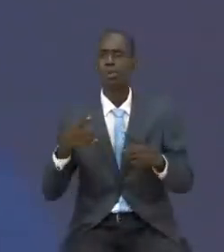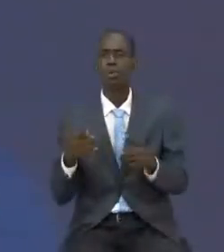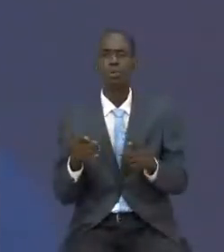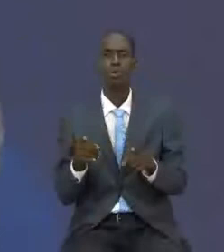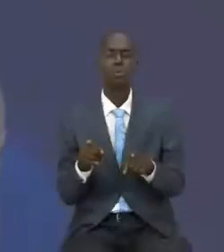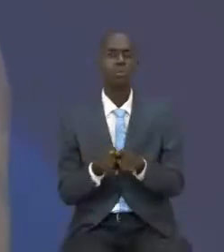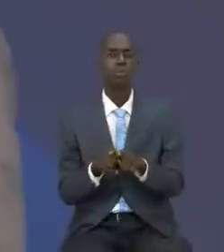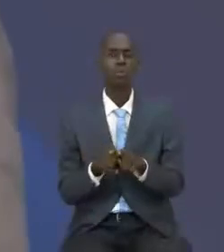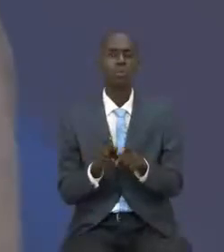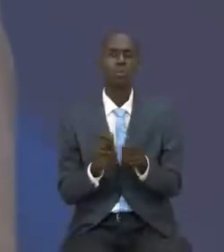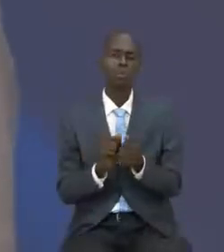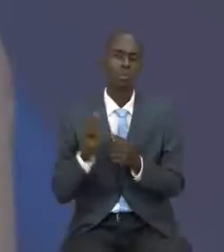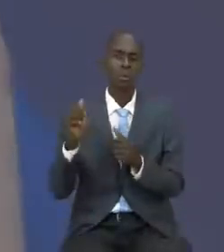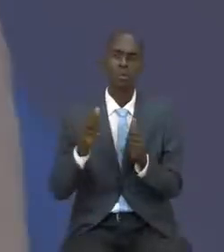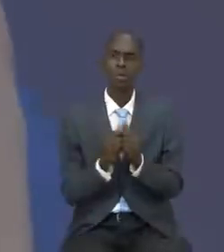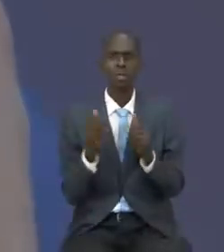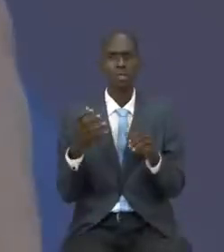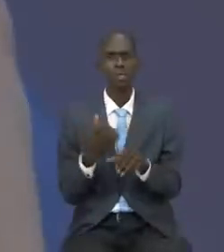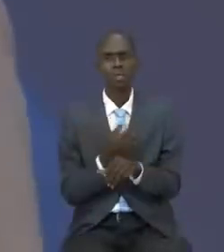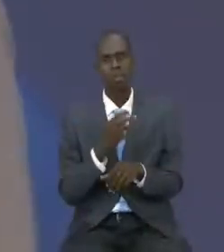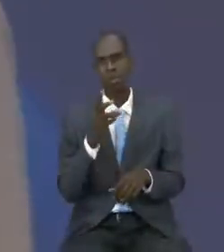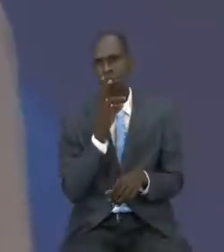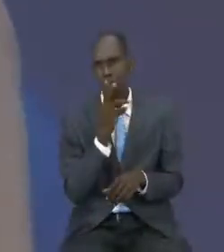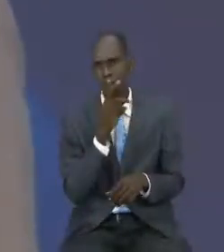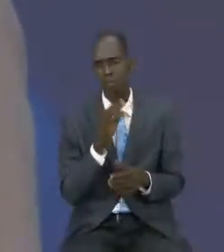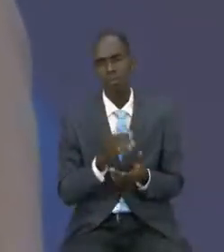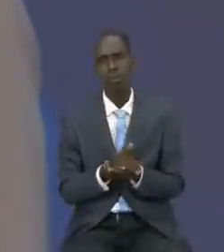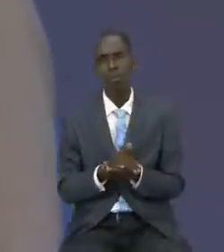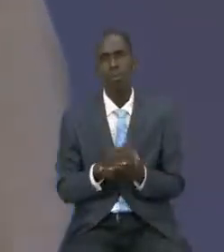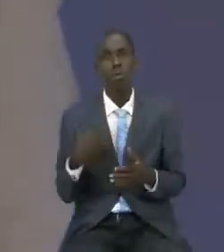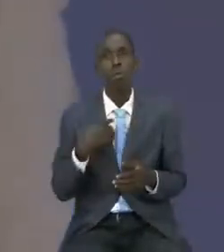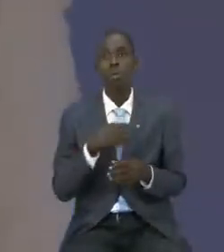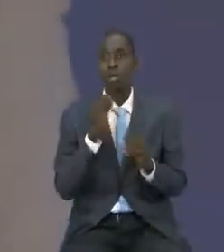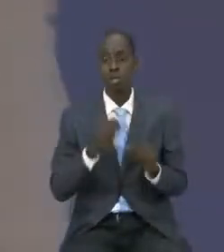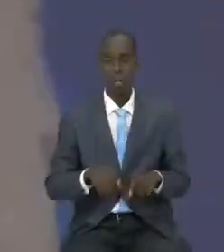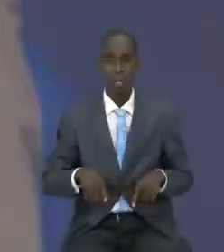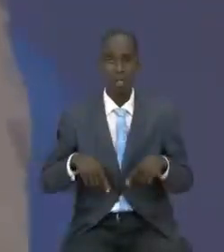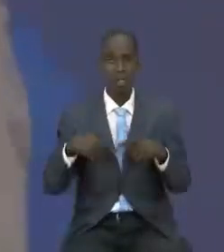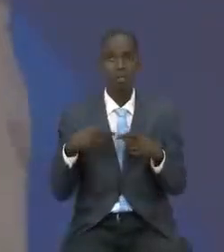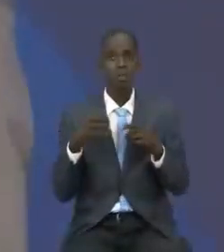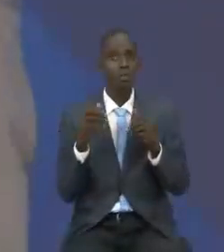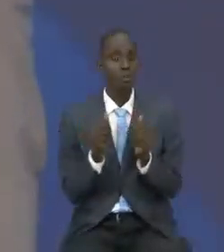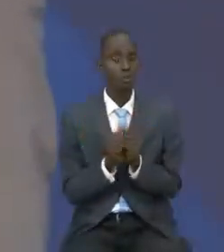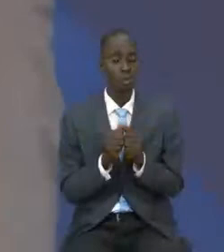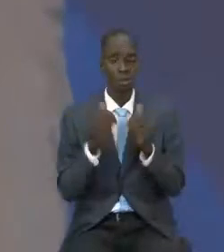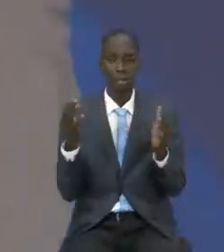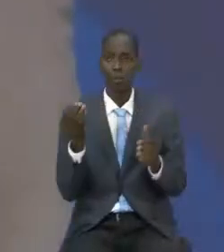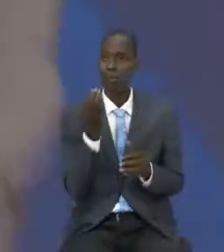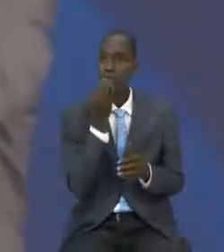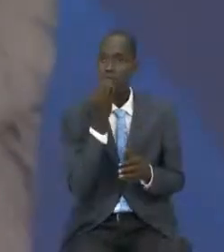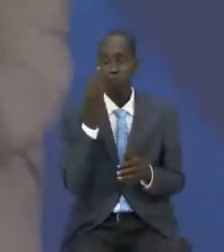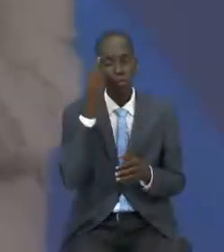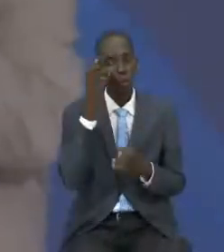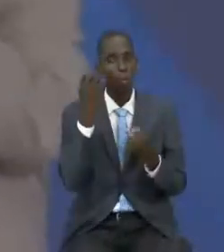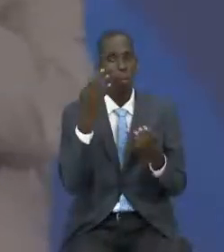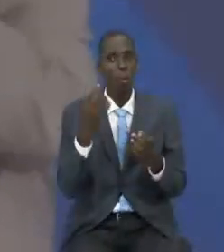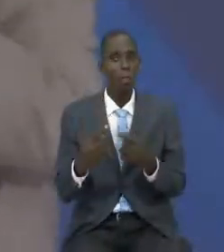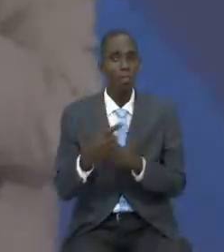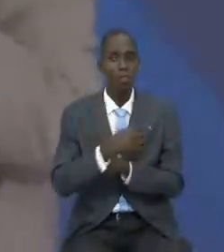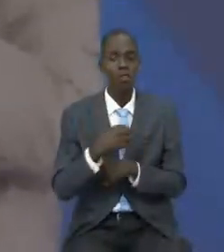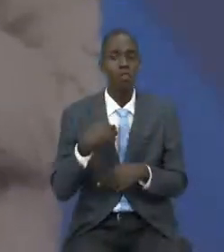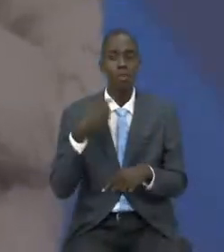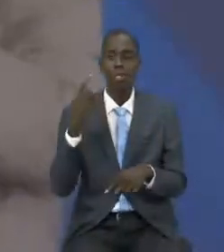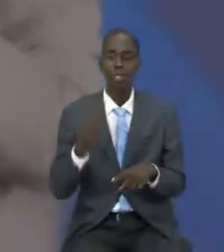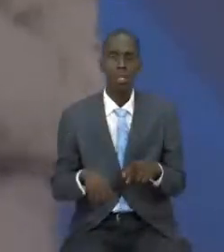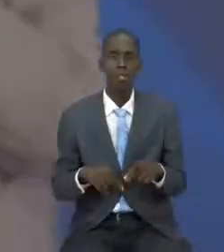without taking water. We can live without food for many, many days. We cannot